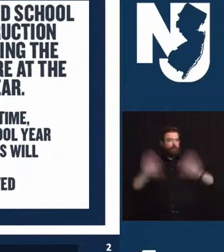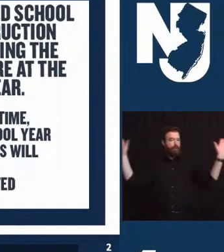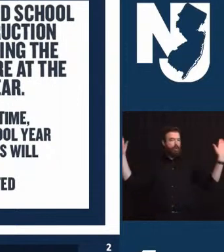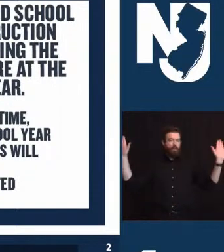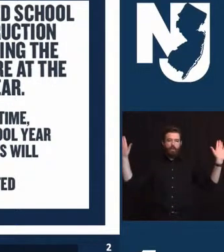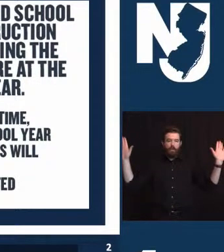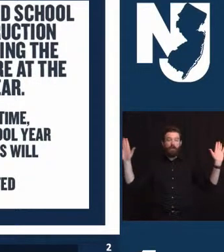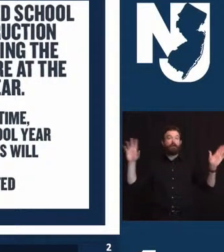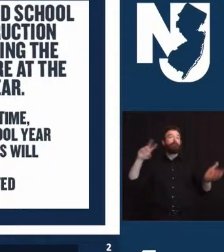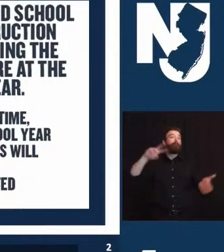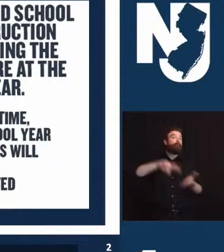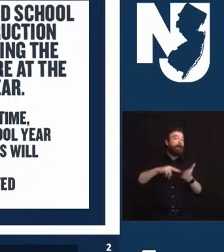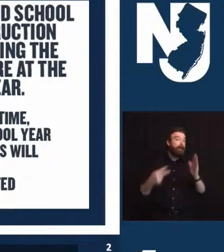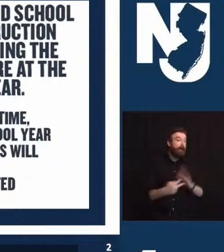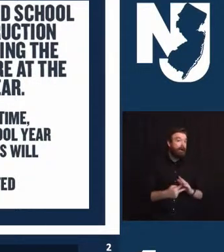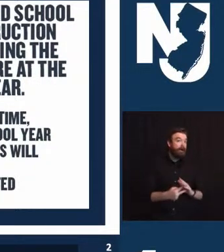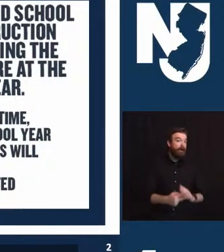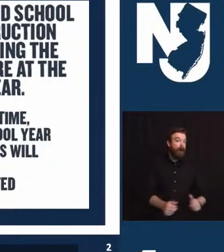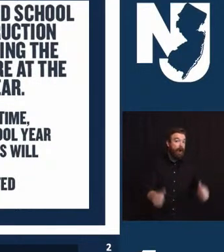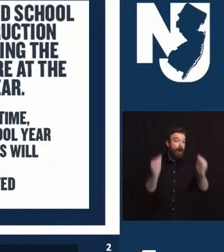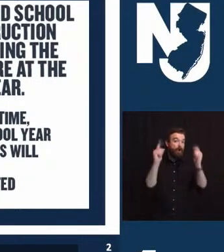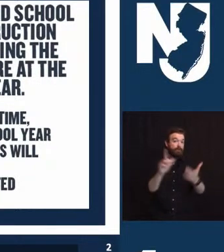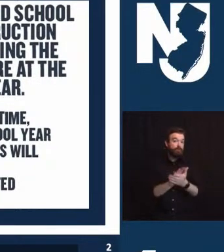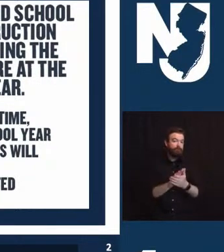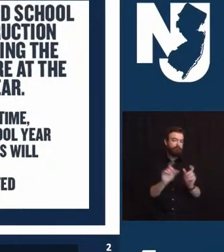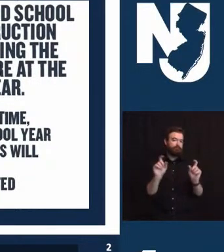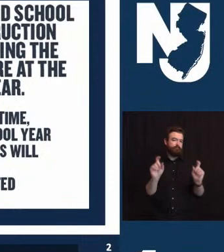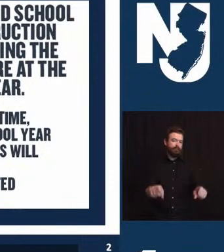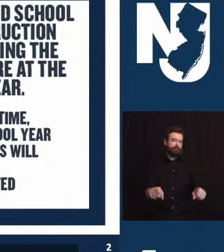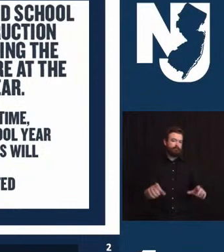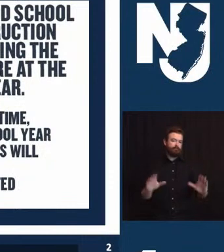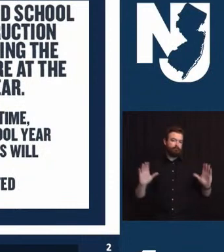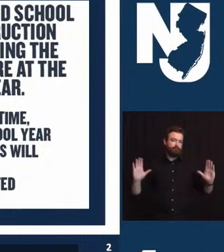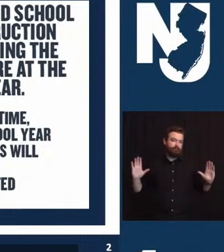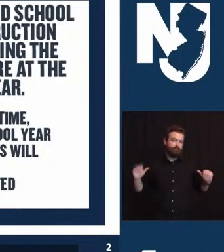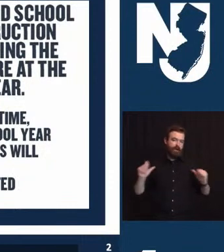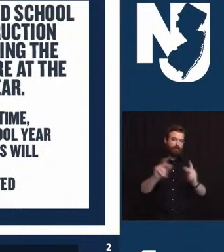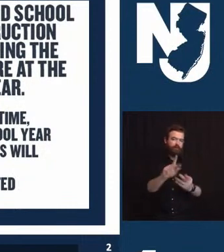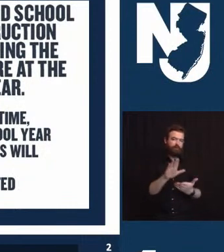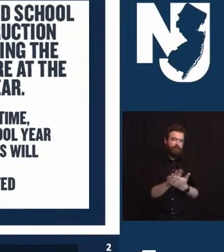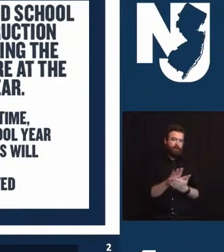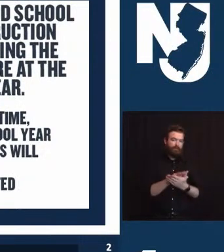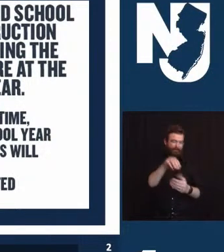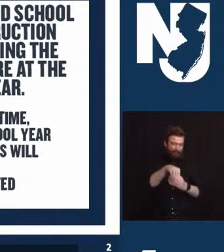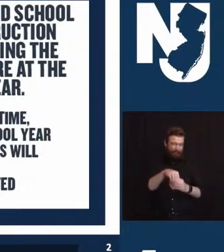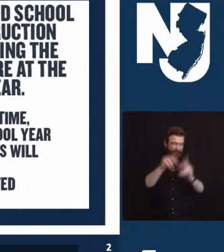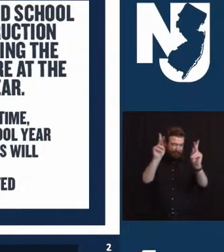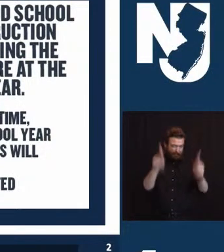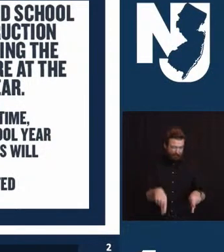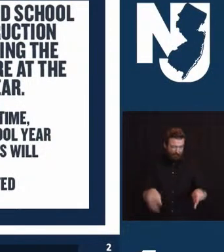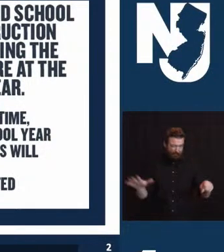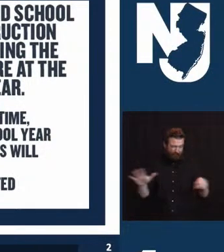all students will be back in school for full-time in-person instruction come the start of the